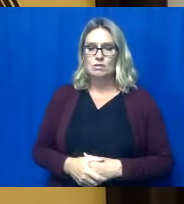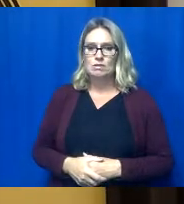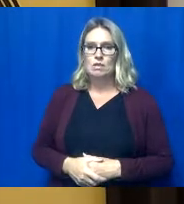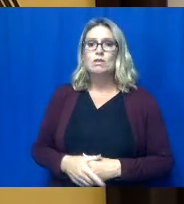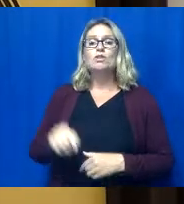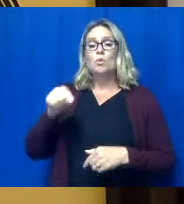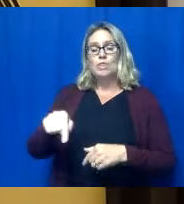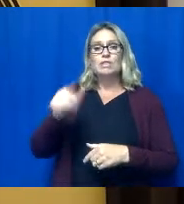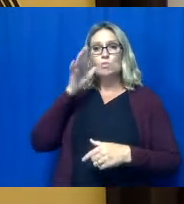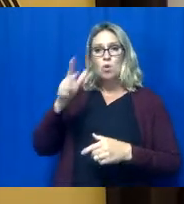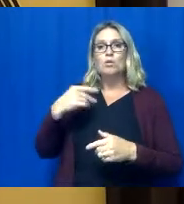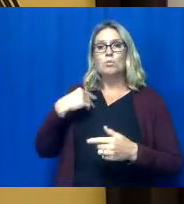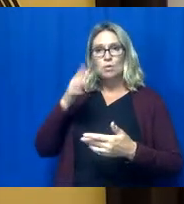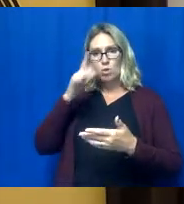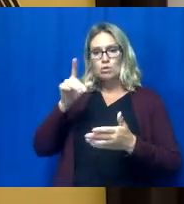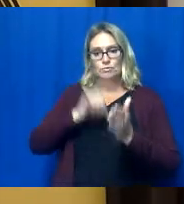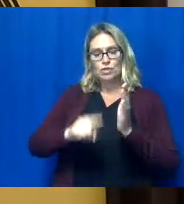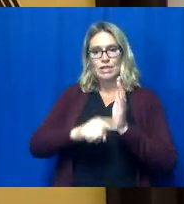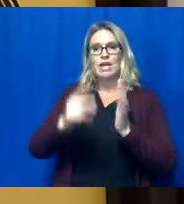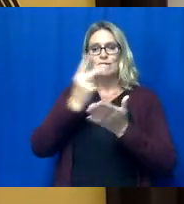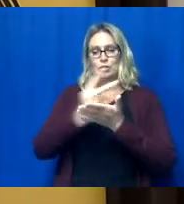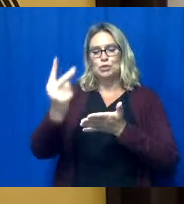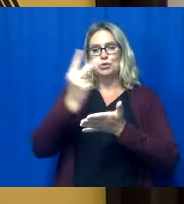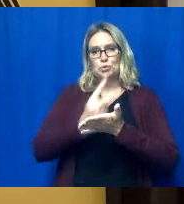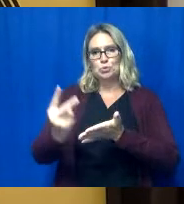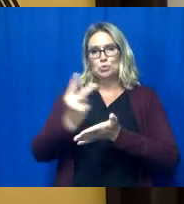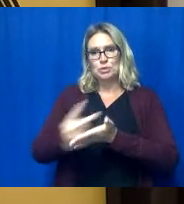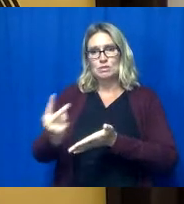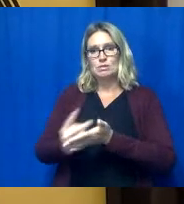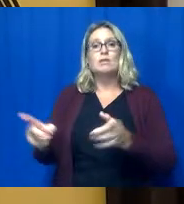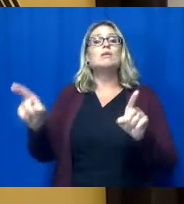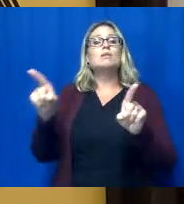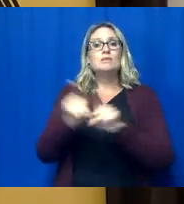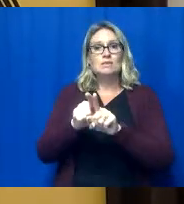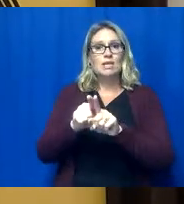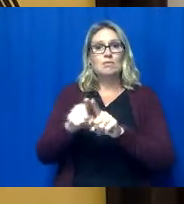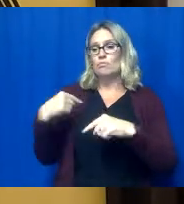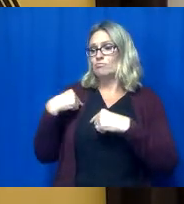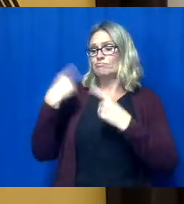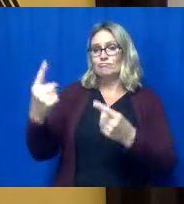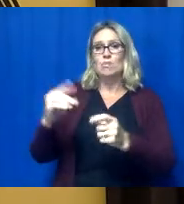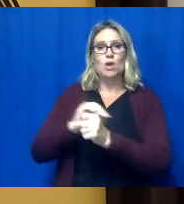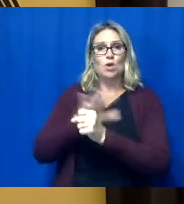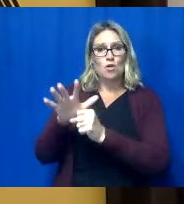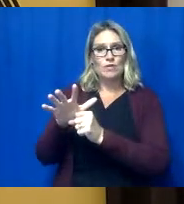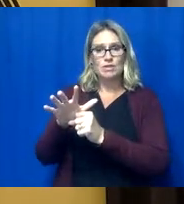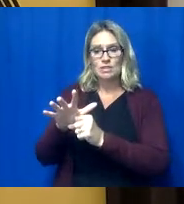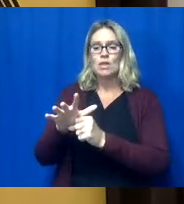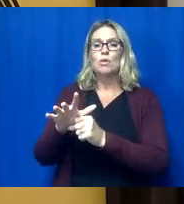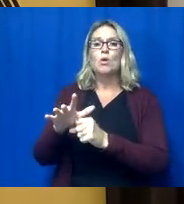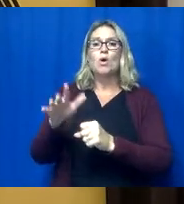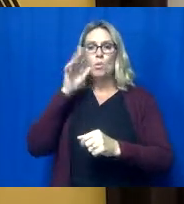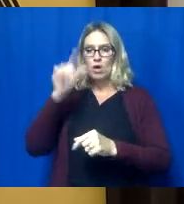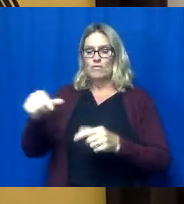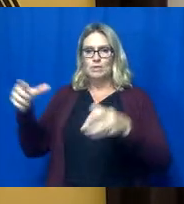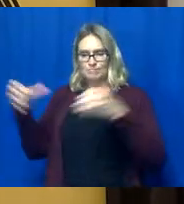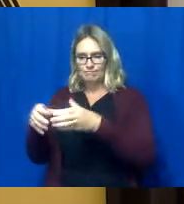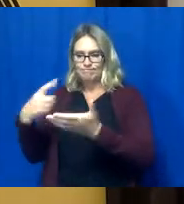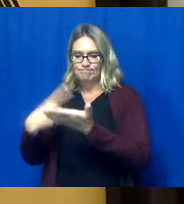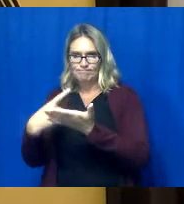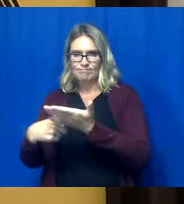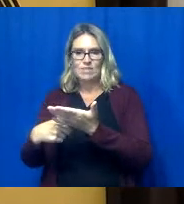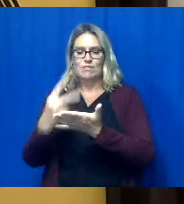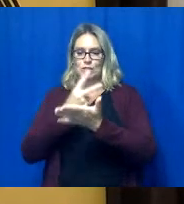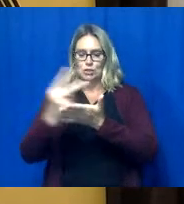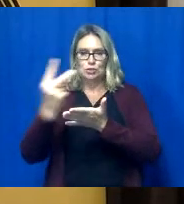weeks. Just like we did since the beginning of the pandemic, we will continue